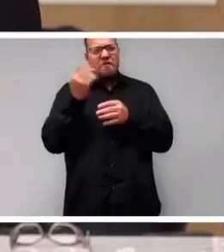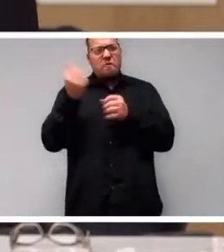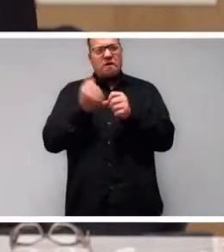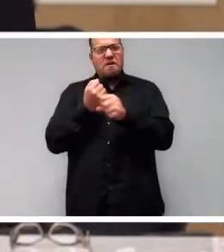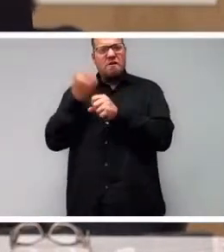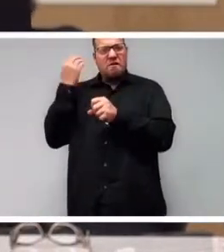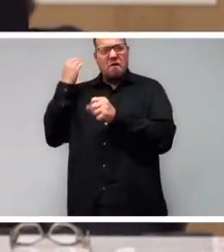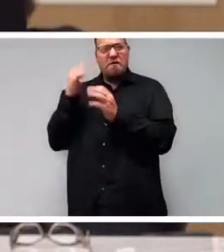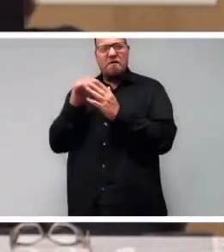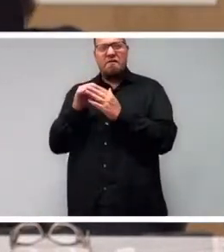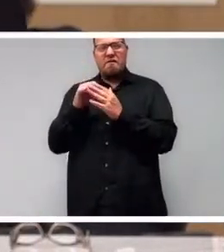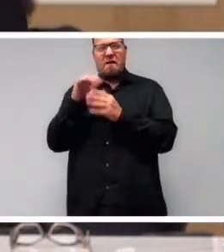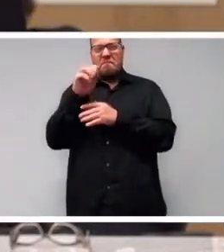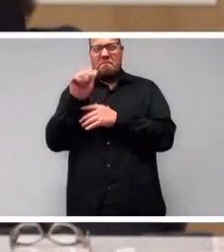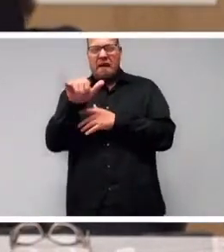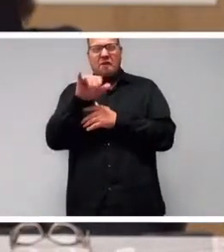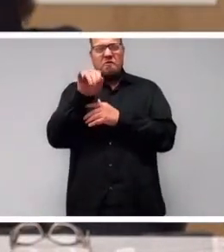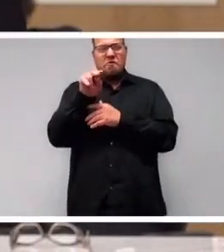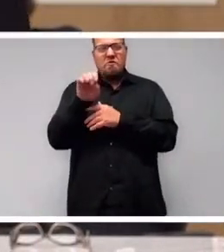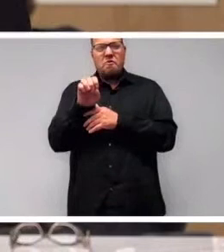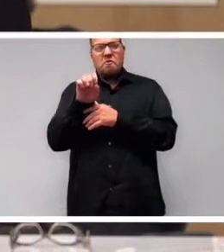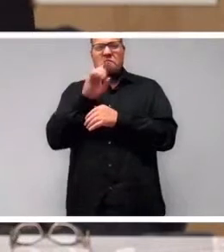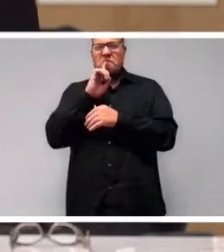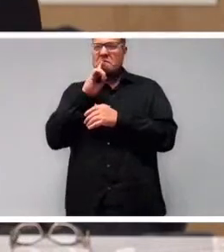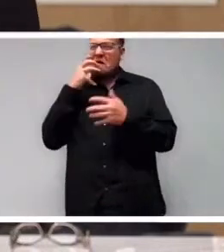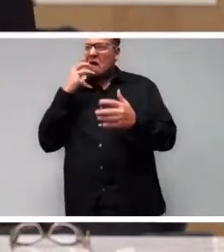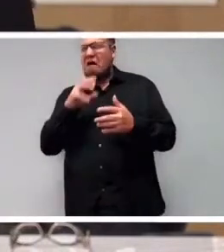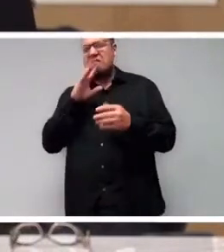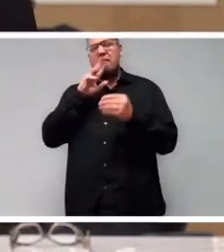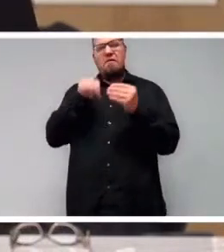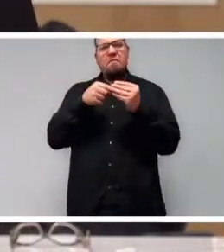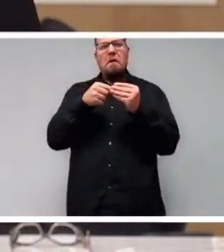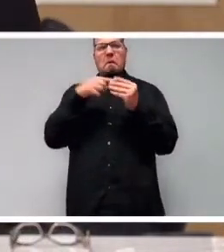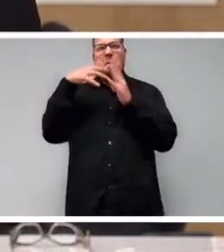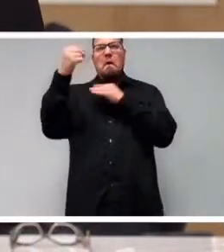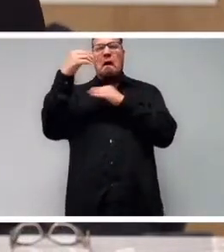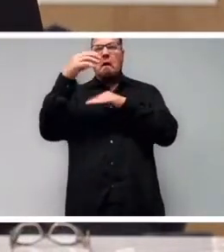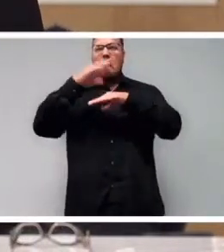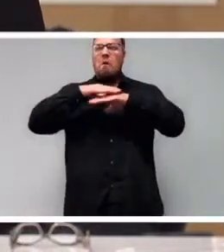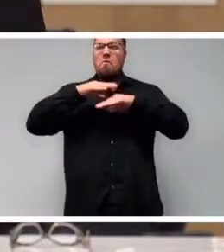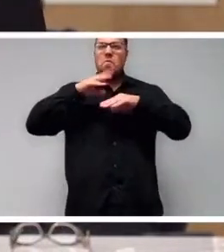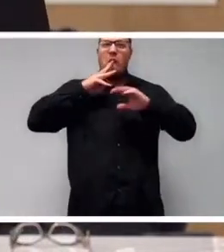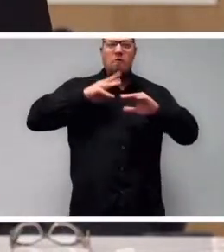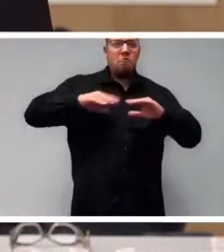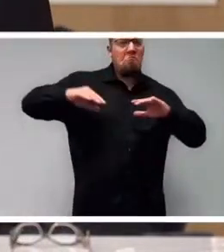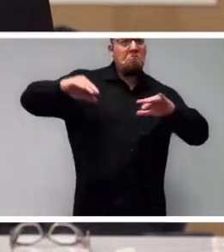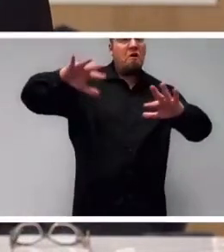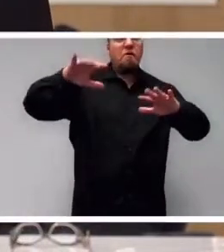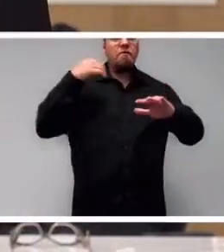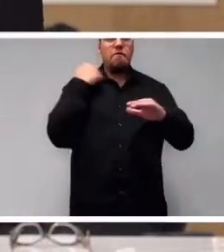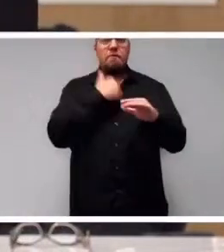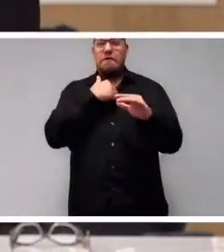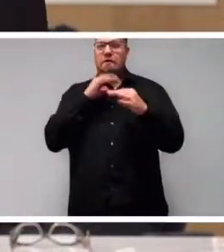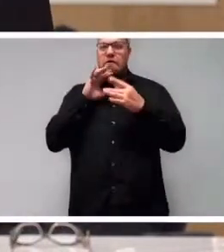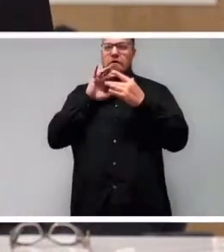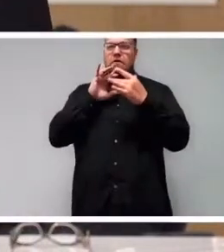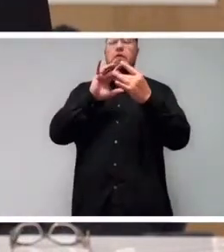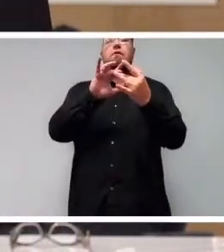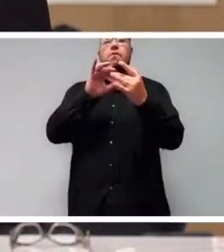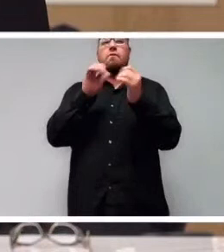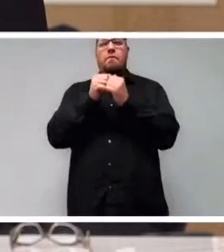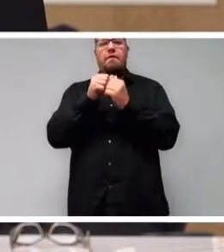was like May, June, and it was already really hot, and they were talking about going out on the water, and So we connected with a lifeguard, and one of